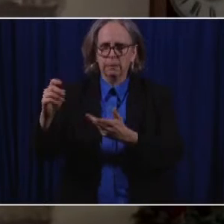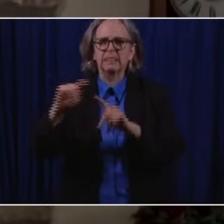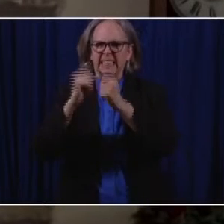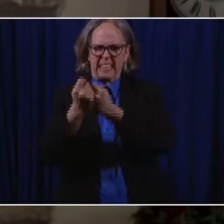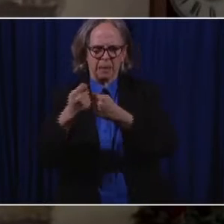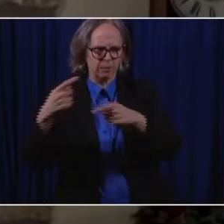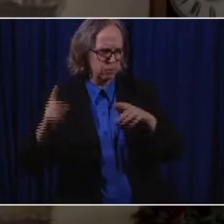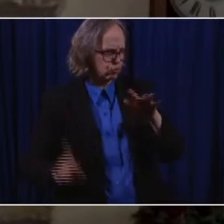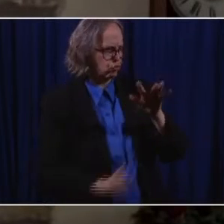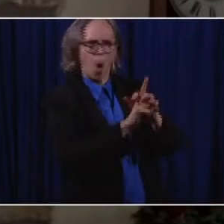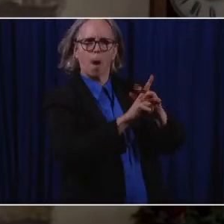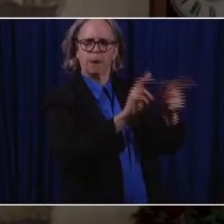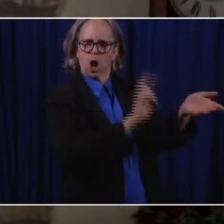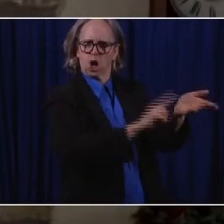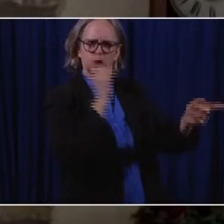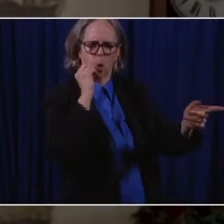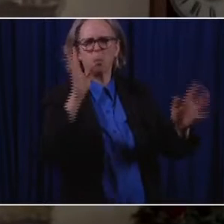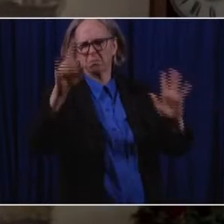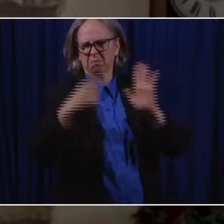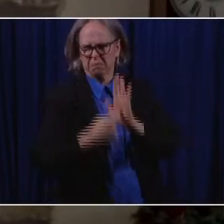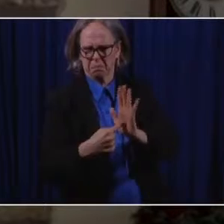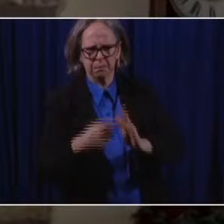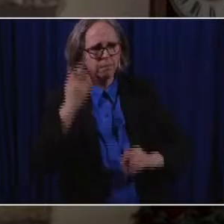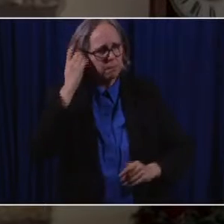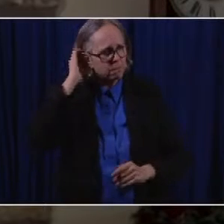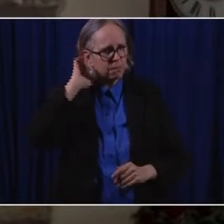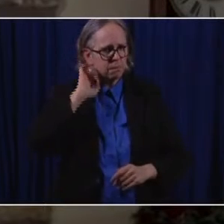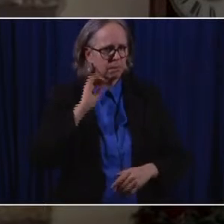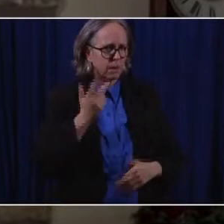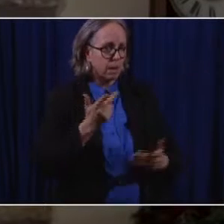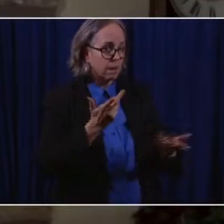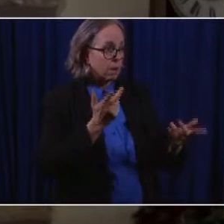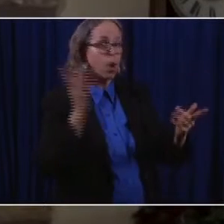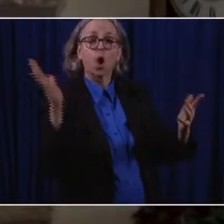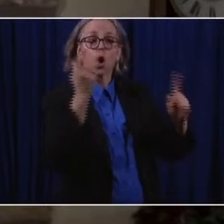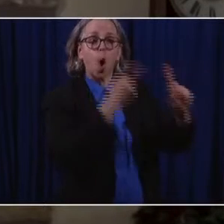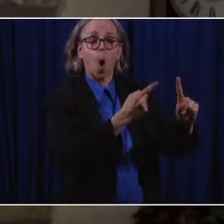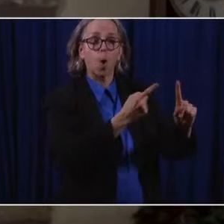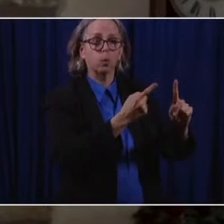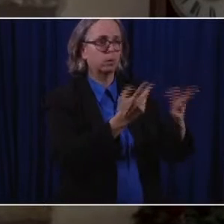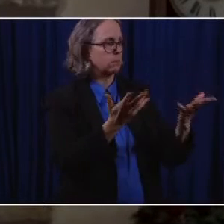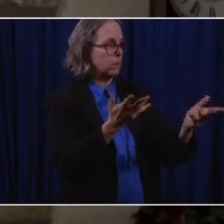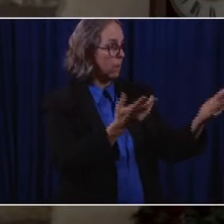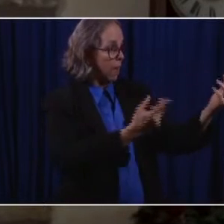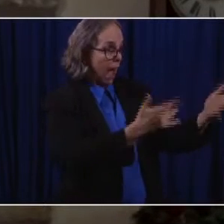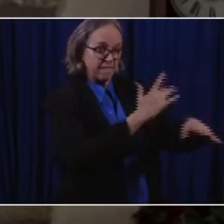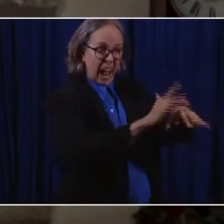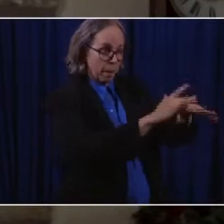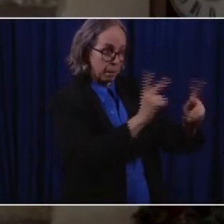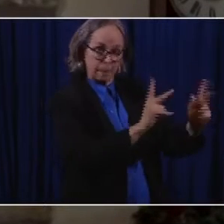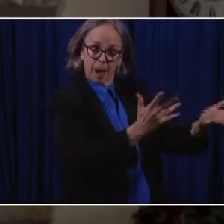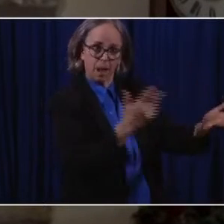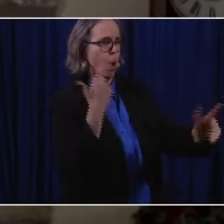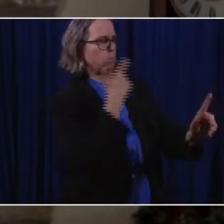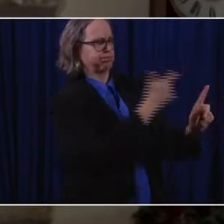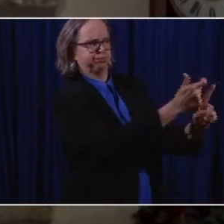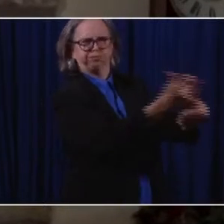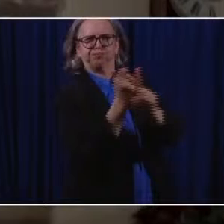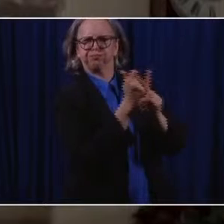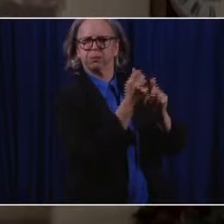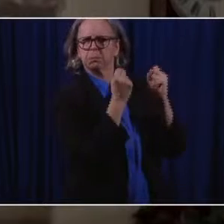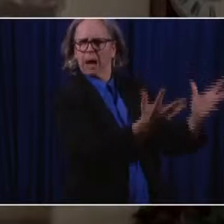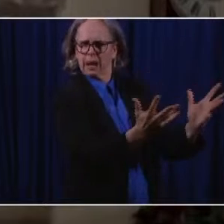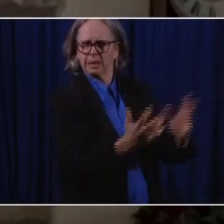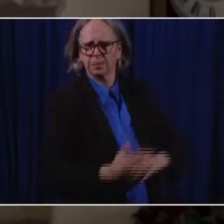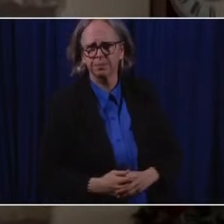that nursing home, they will want to vaccinate as many people as they can. Now, some nursing homes might be so large that it takes 2 days to